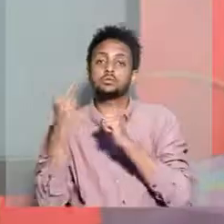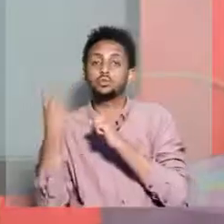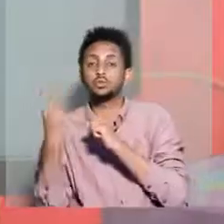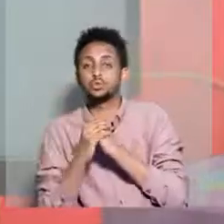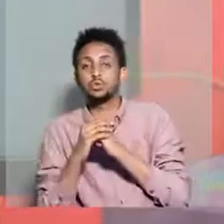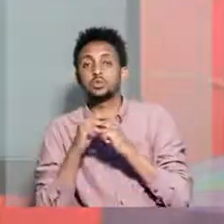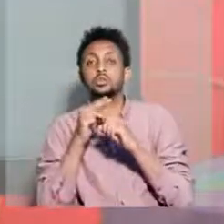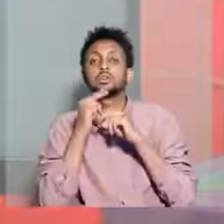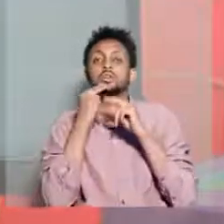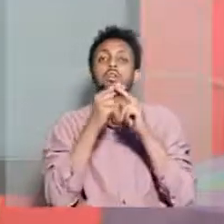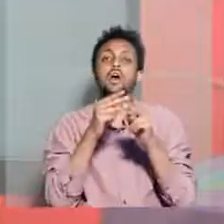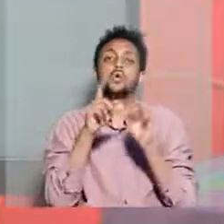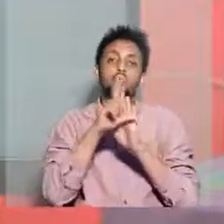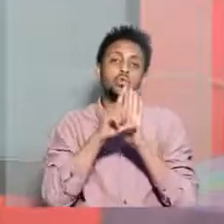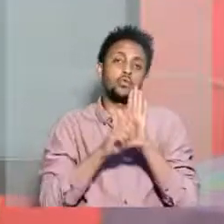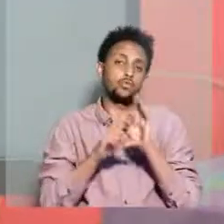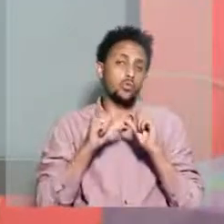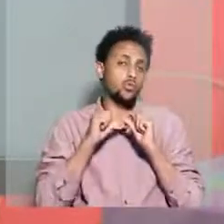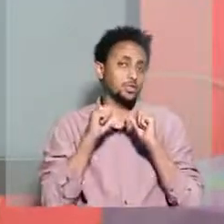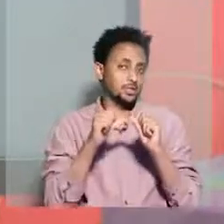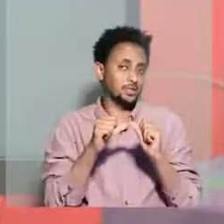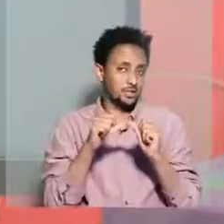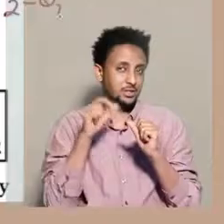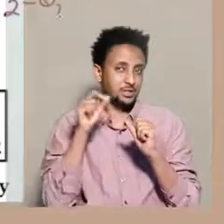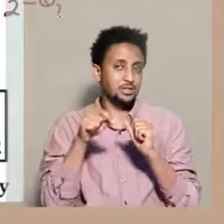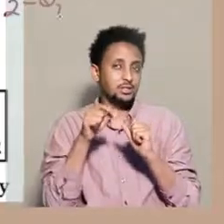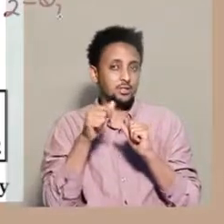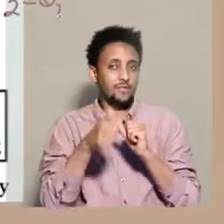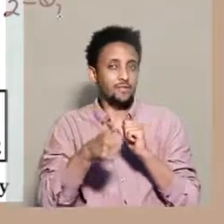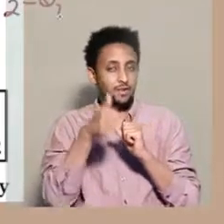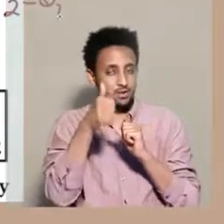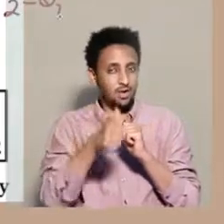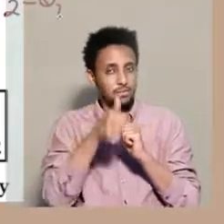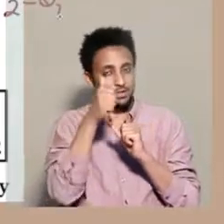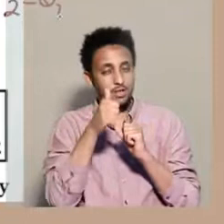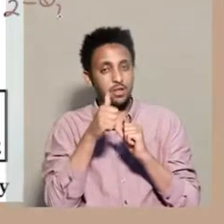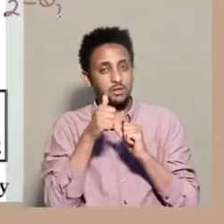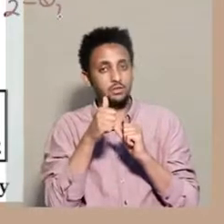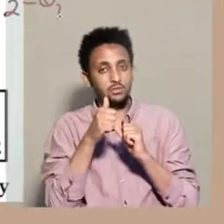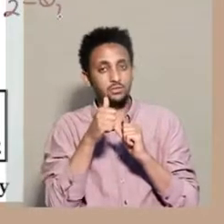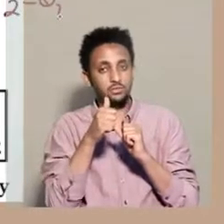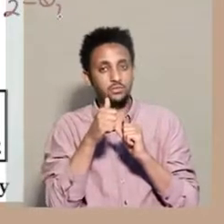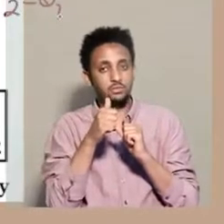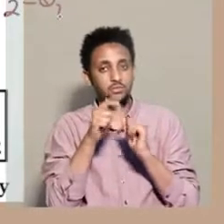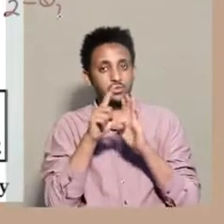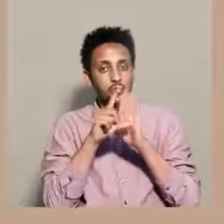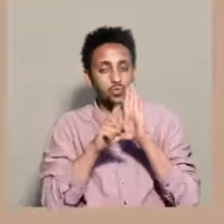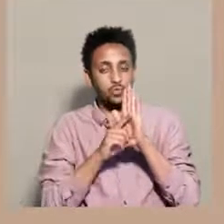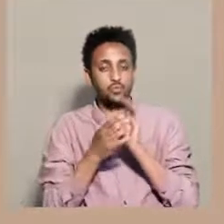is known to be the law of continuity. It is fundamental law in fluid dynamics.